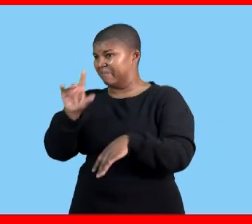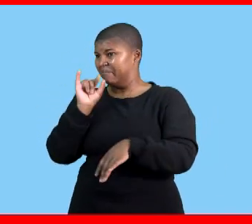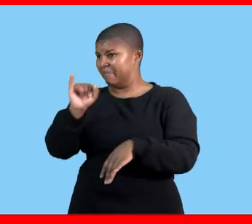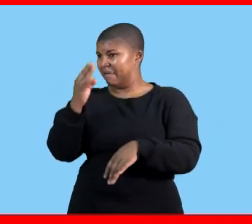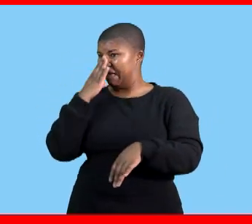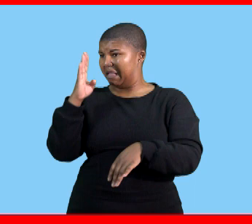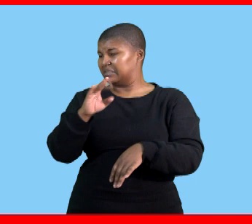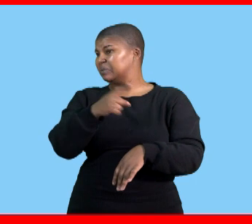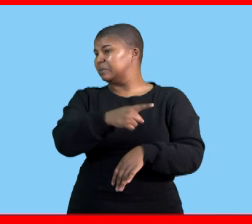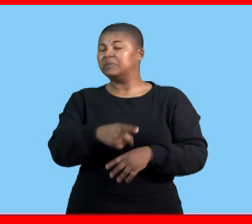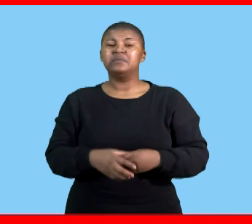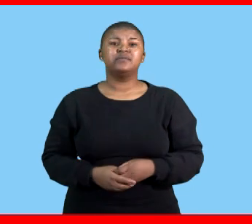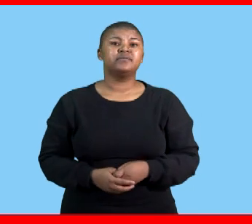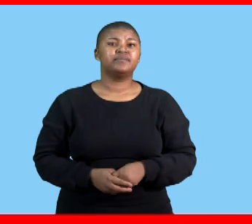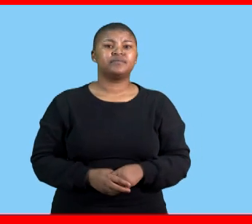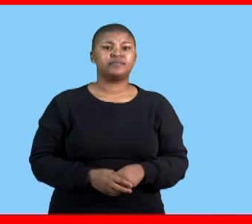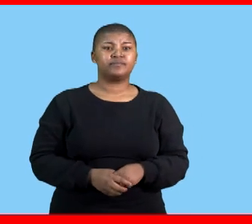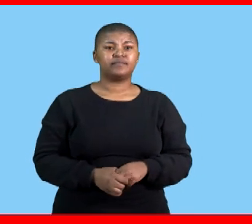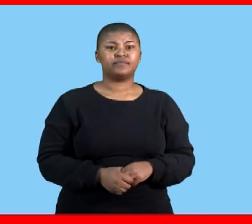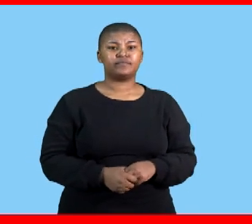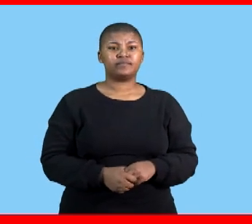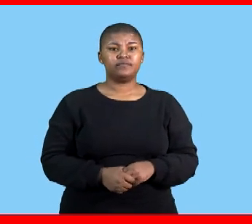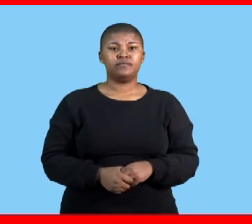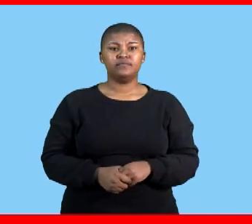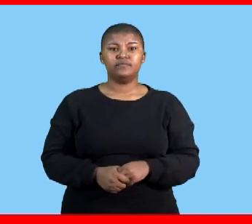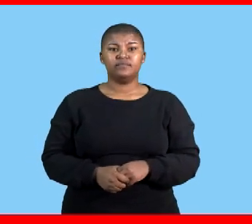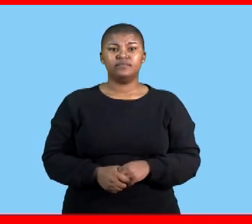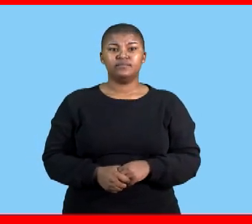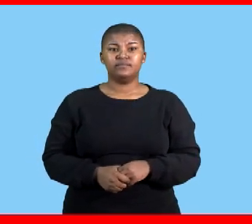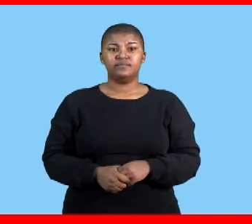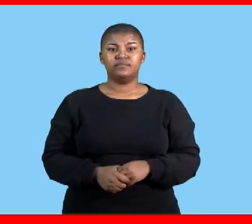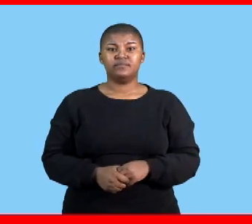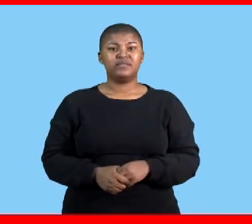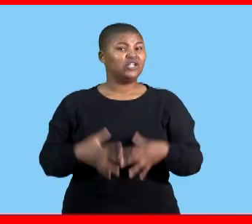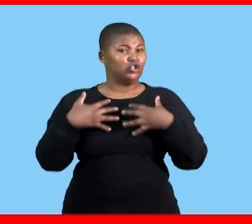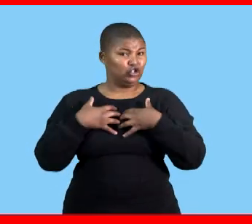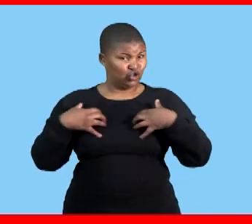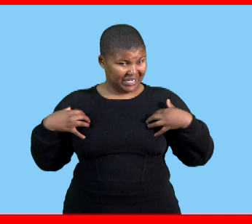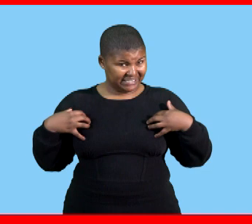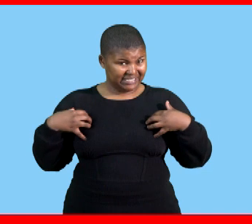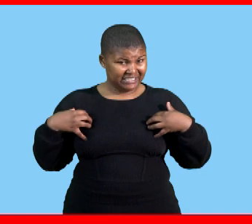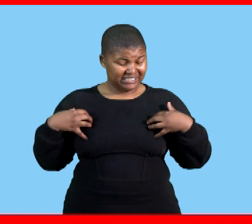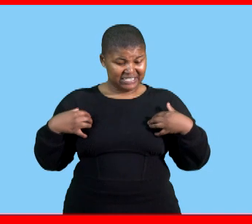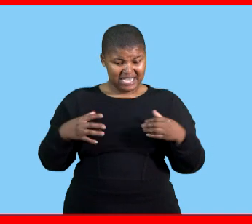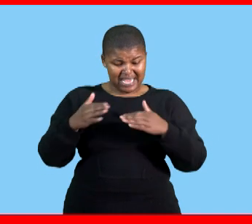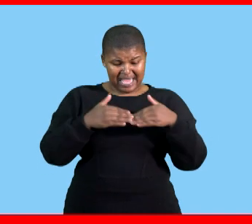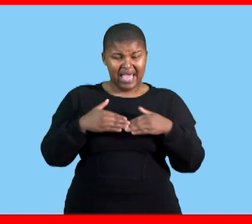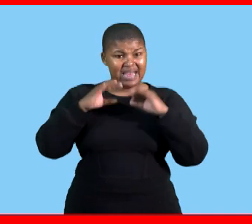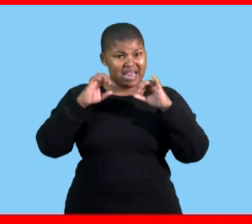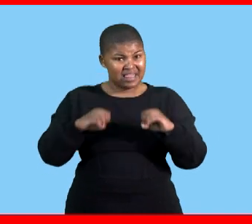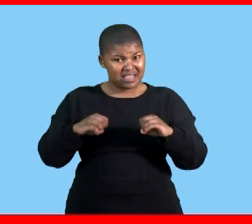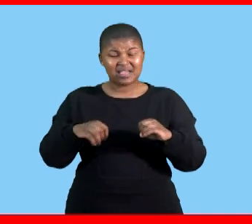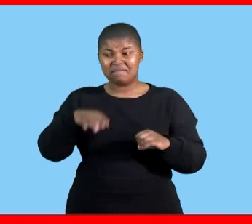Poorly managed stress can result in high absenteeism and lowers the performance of